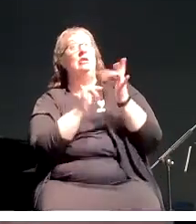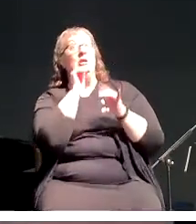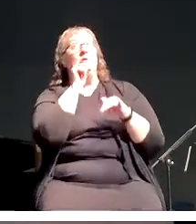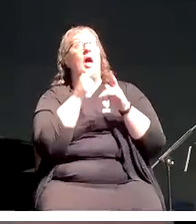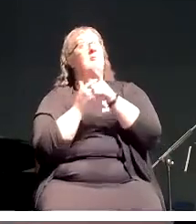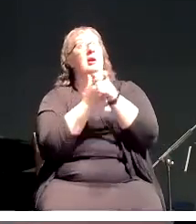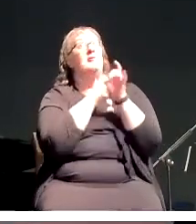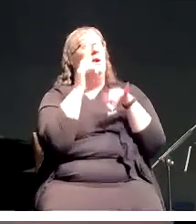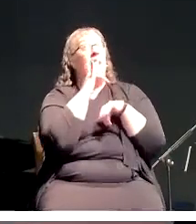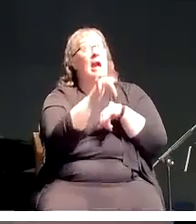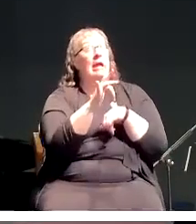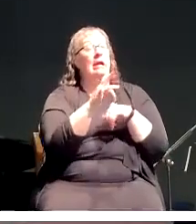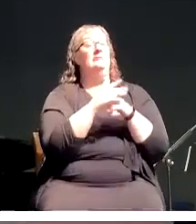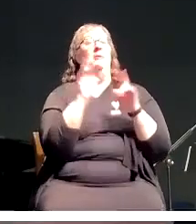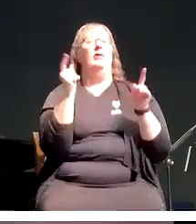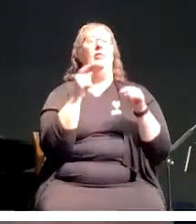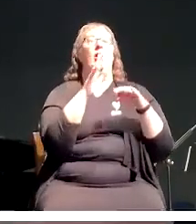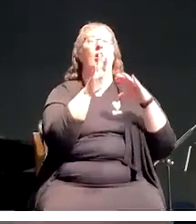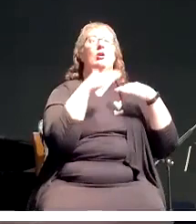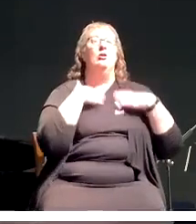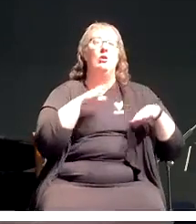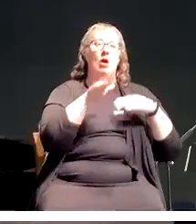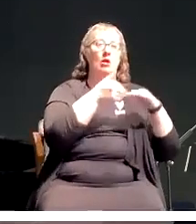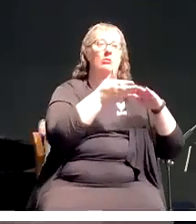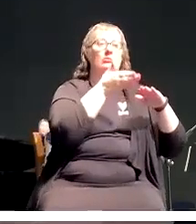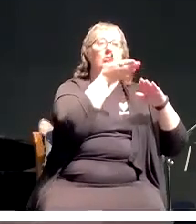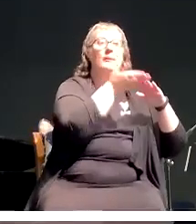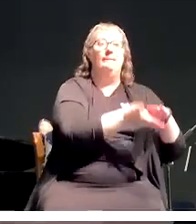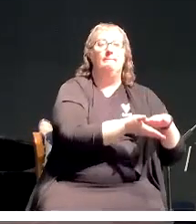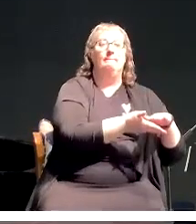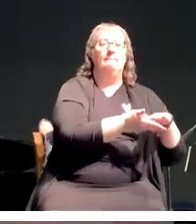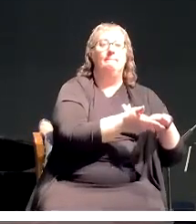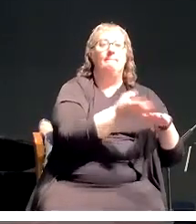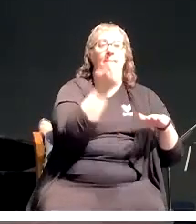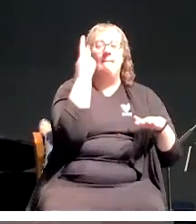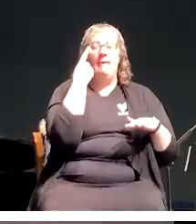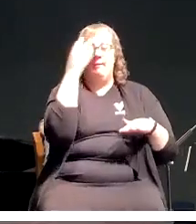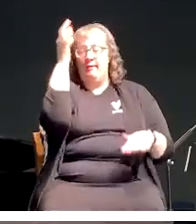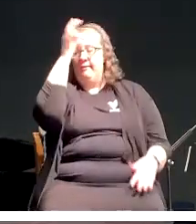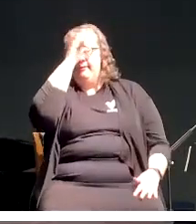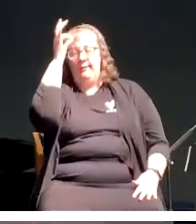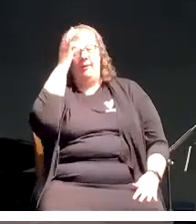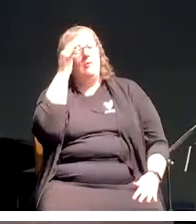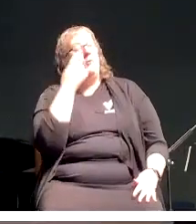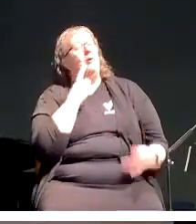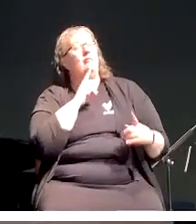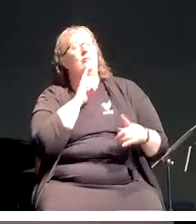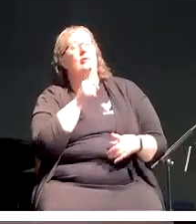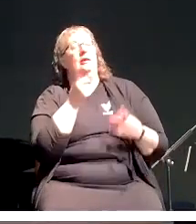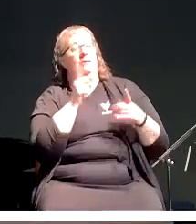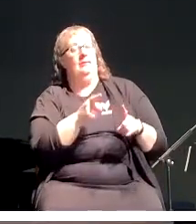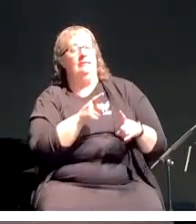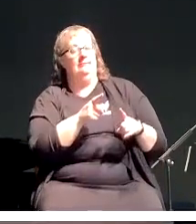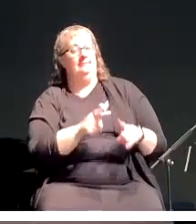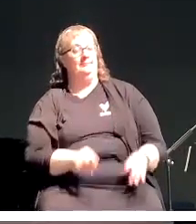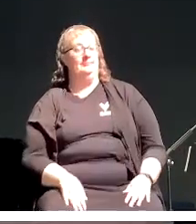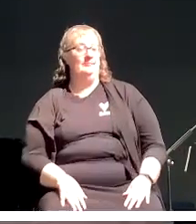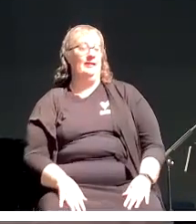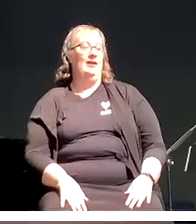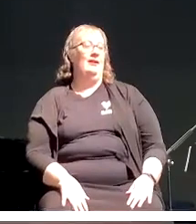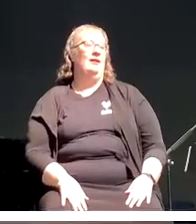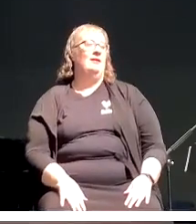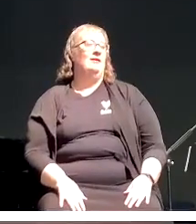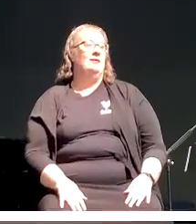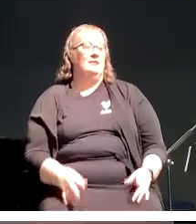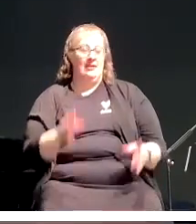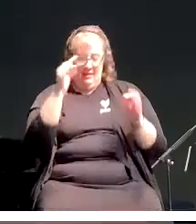running around naked, but the cloth was left there, and Peter had no clue what was actually going on. It's that